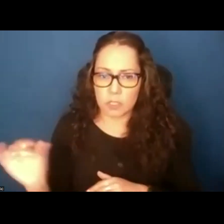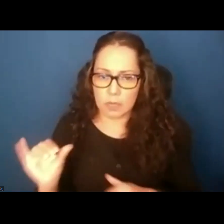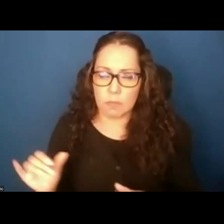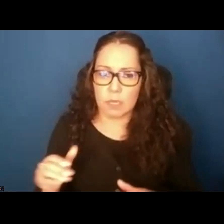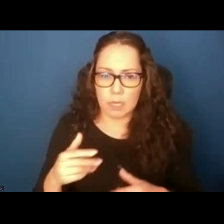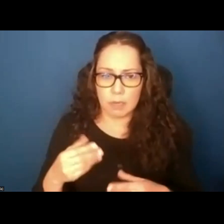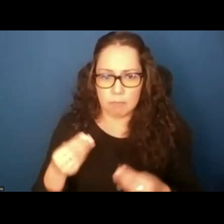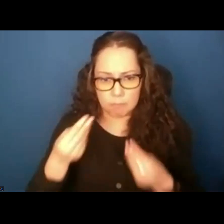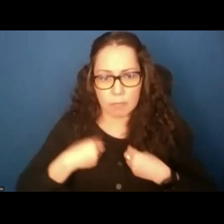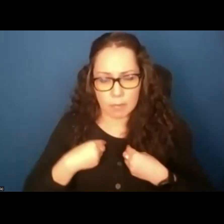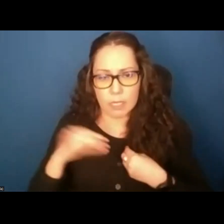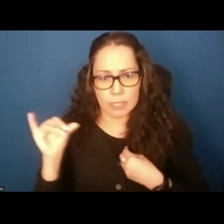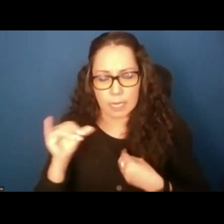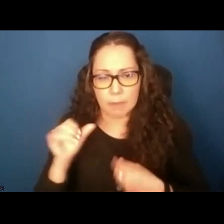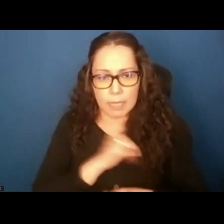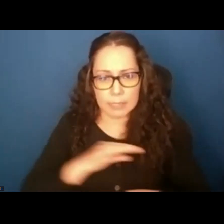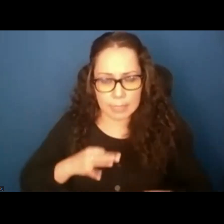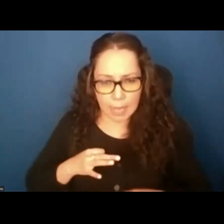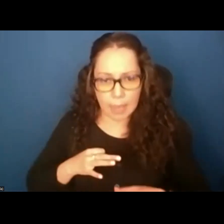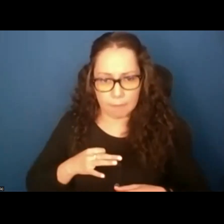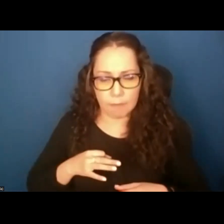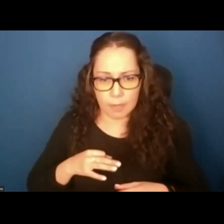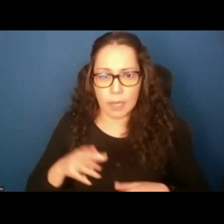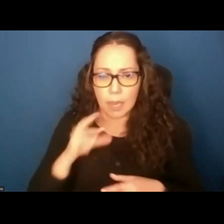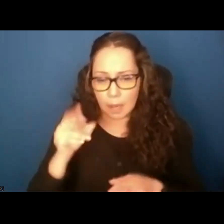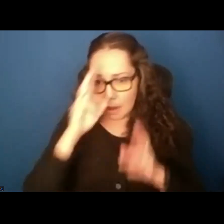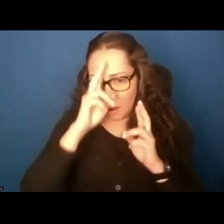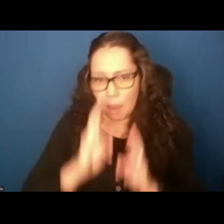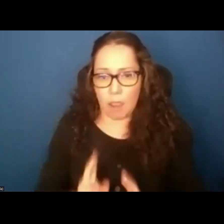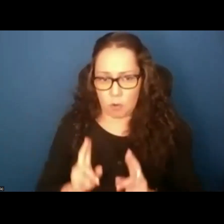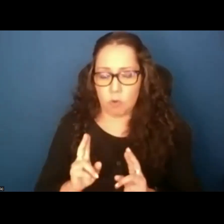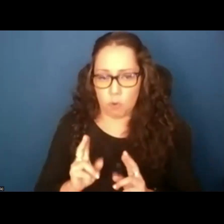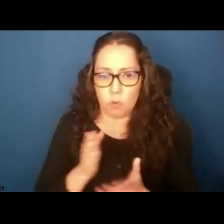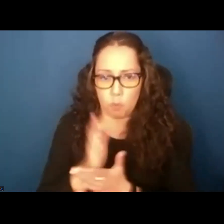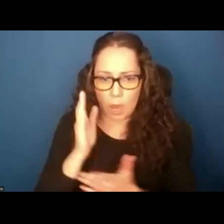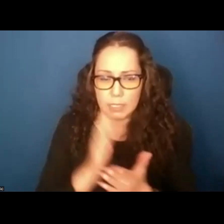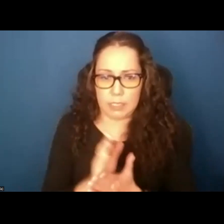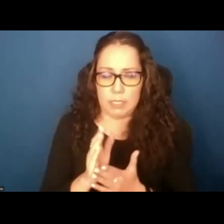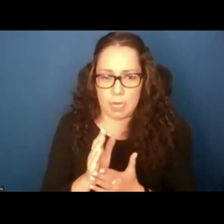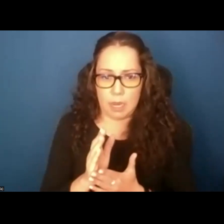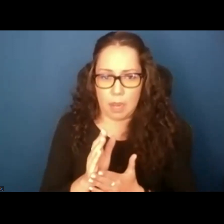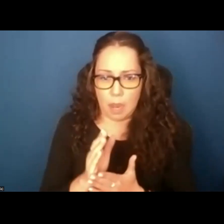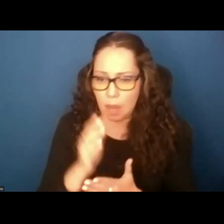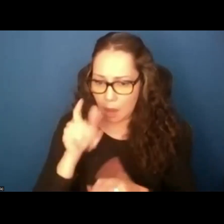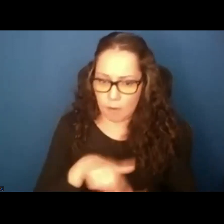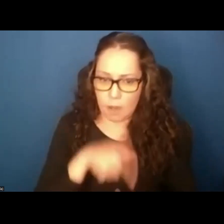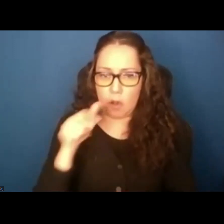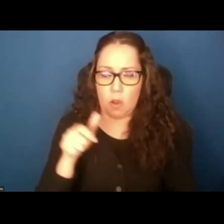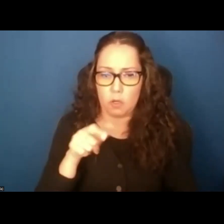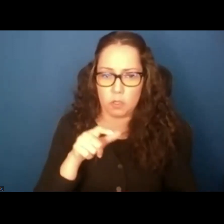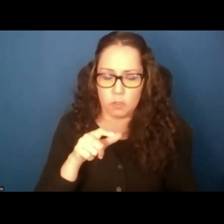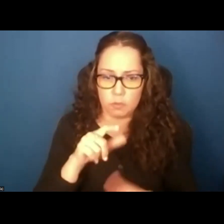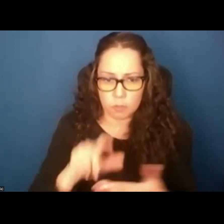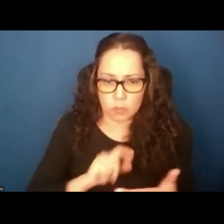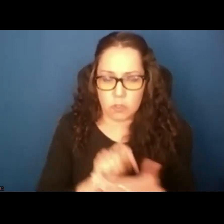and honor the rights and not honor the rights of a long term care residents and